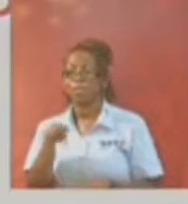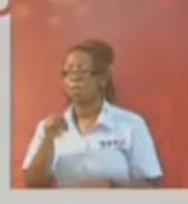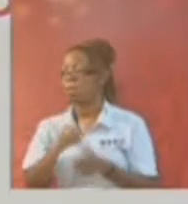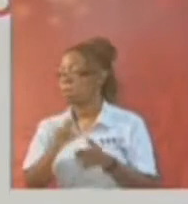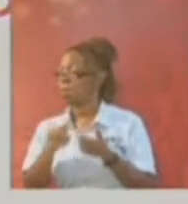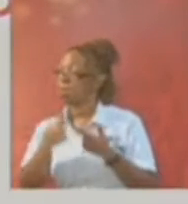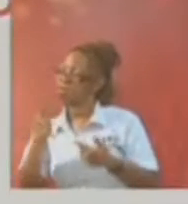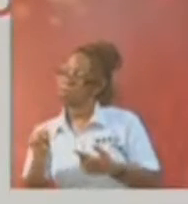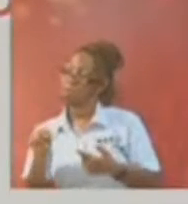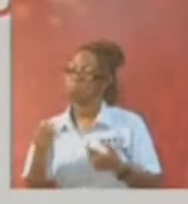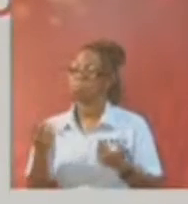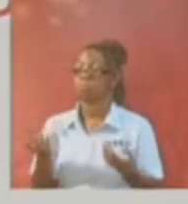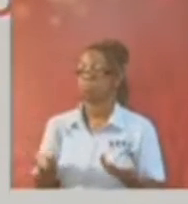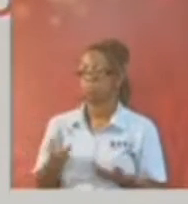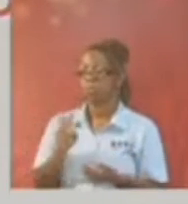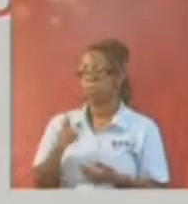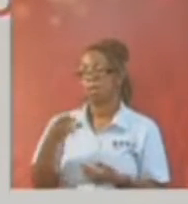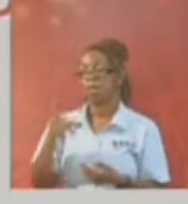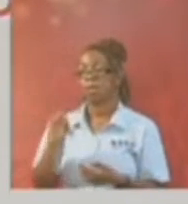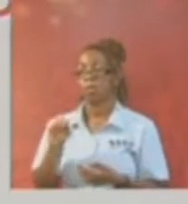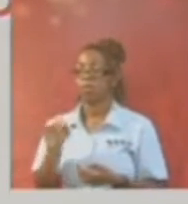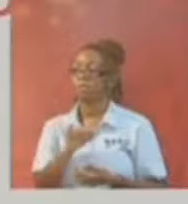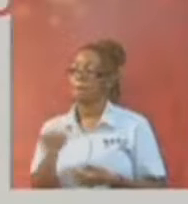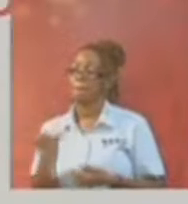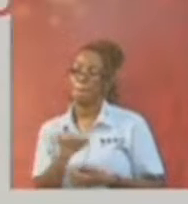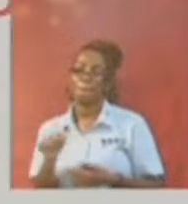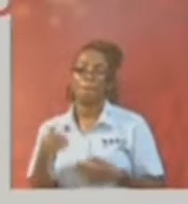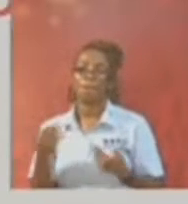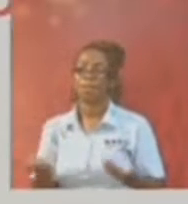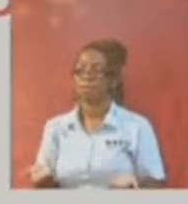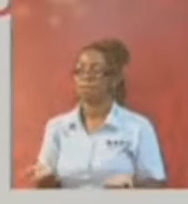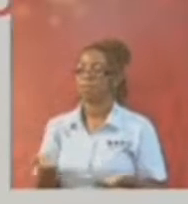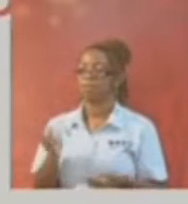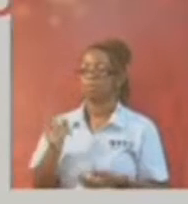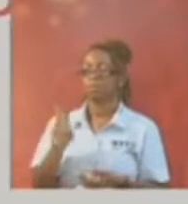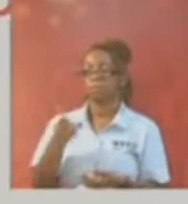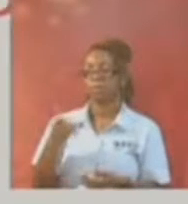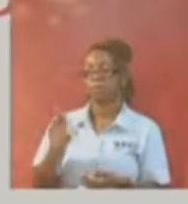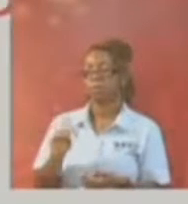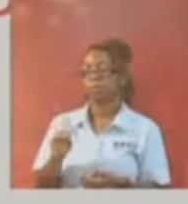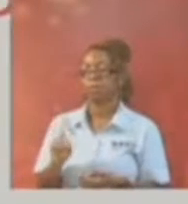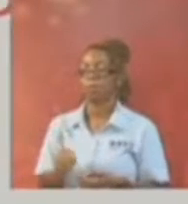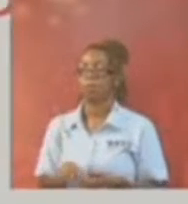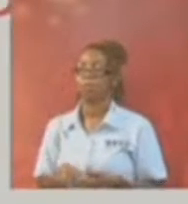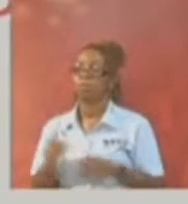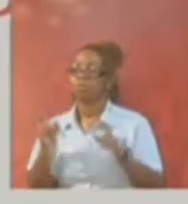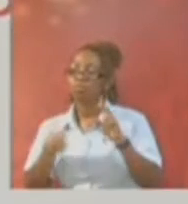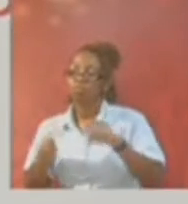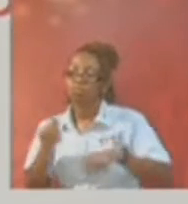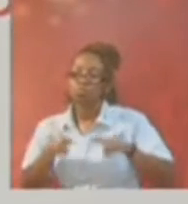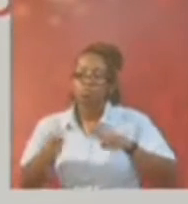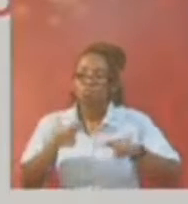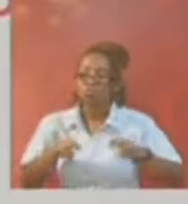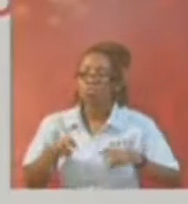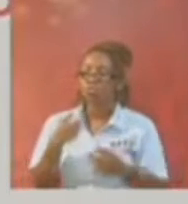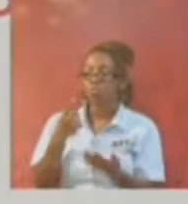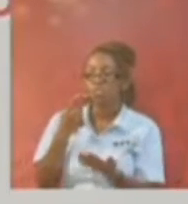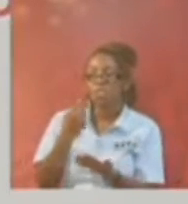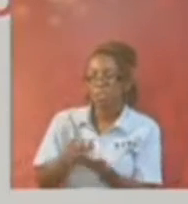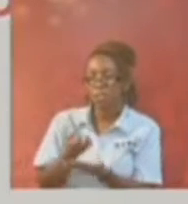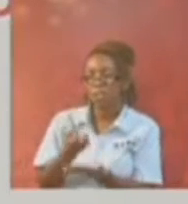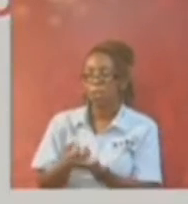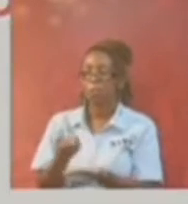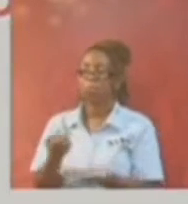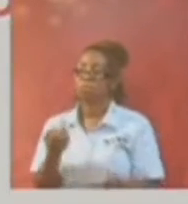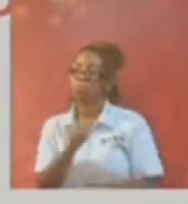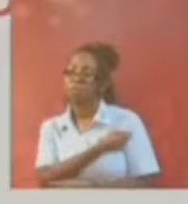quite similar. It looks at the evidence, it looks at the outcomes from vaccine rollout, and